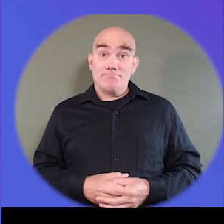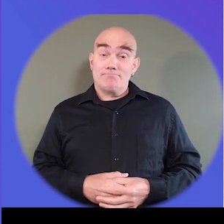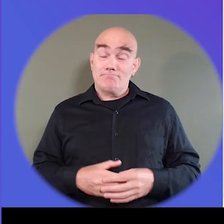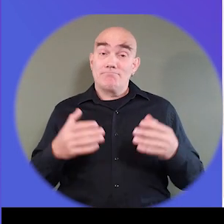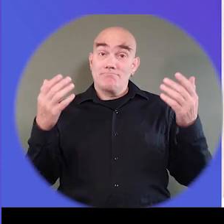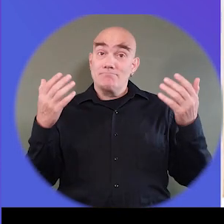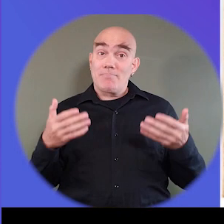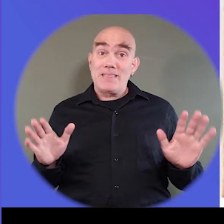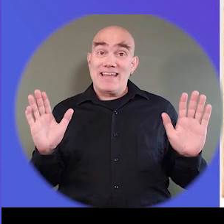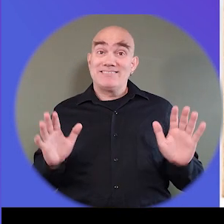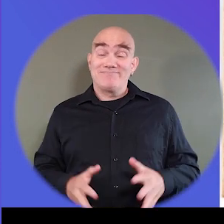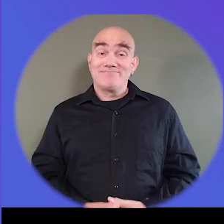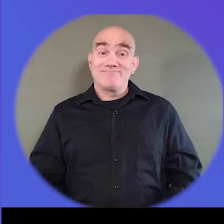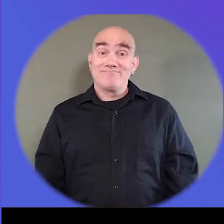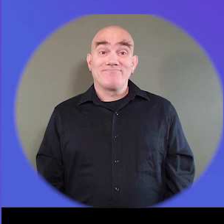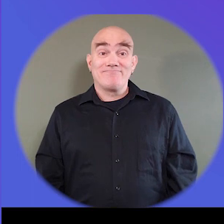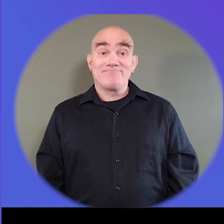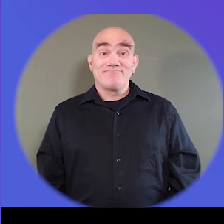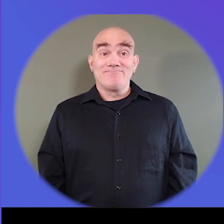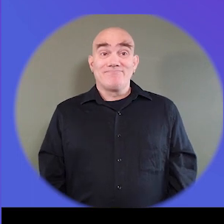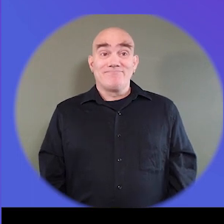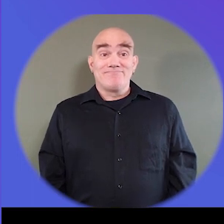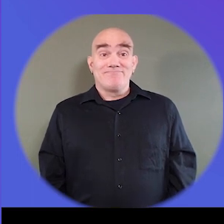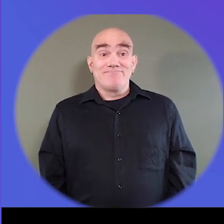The end.